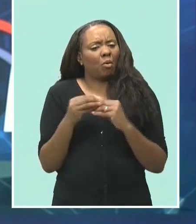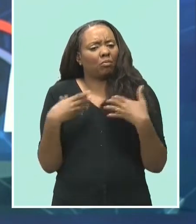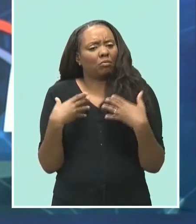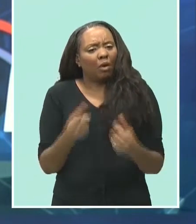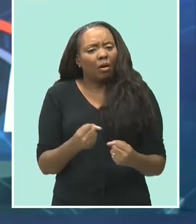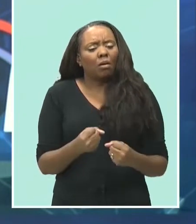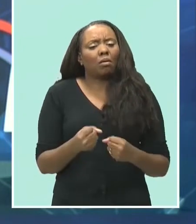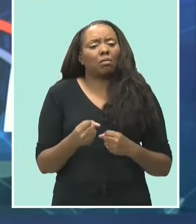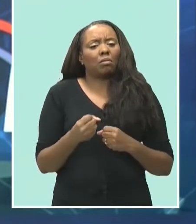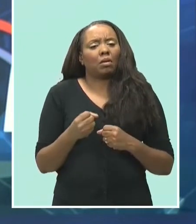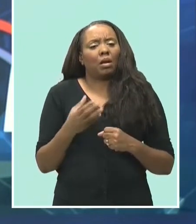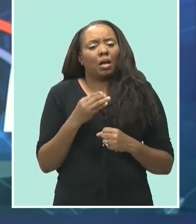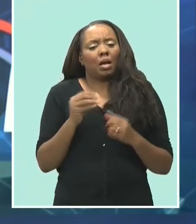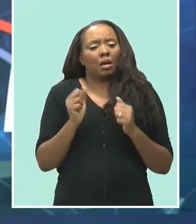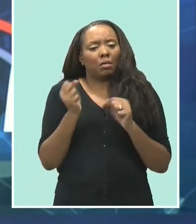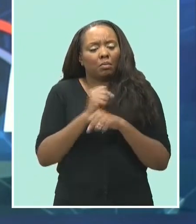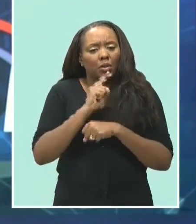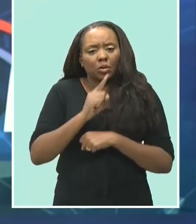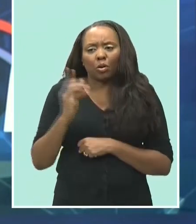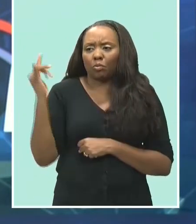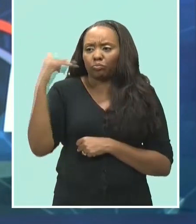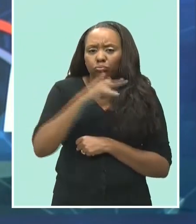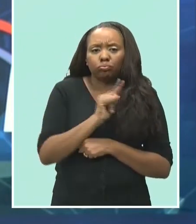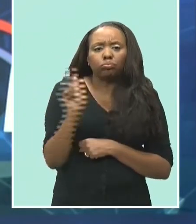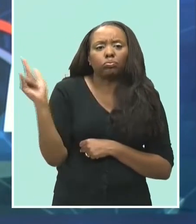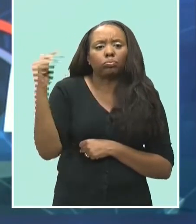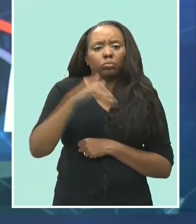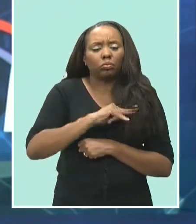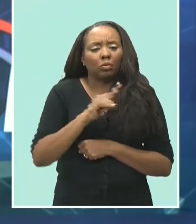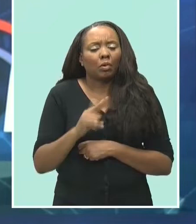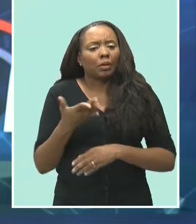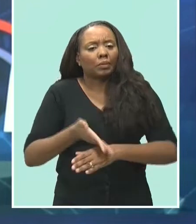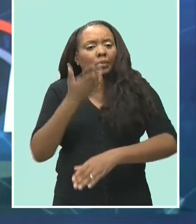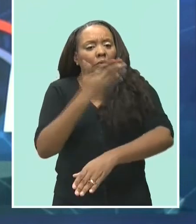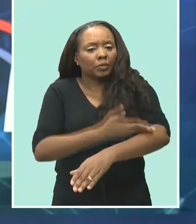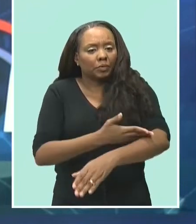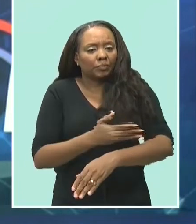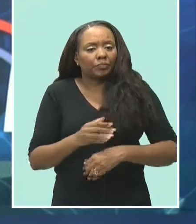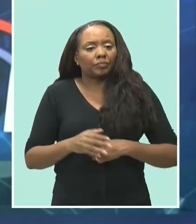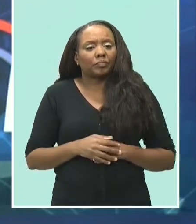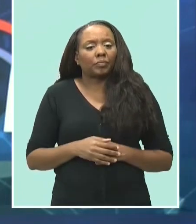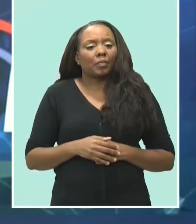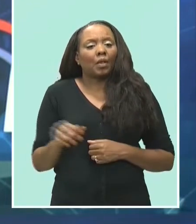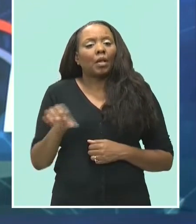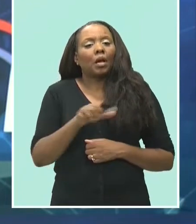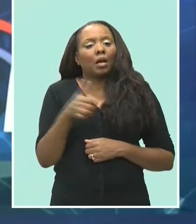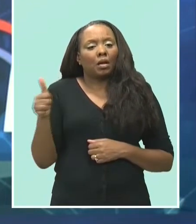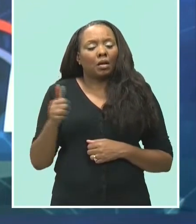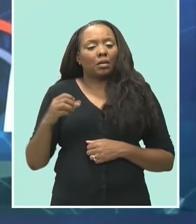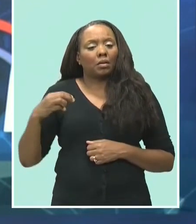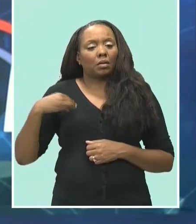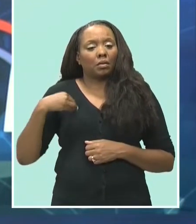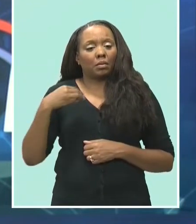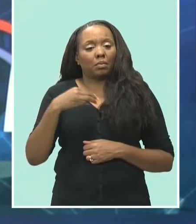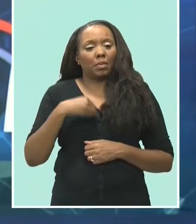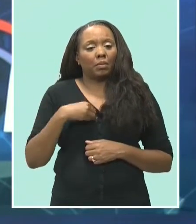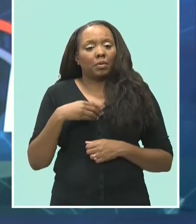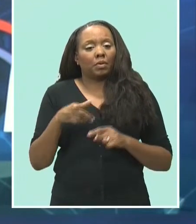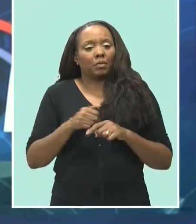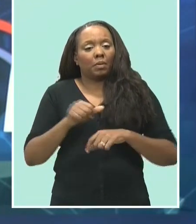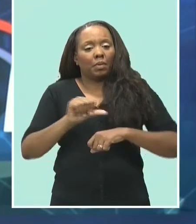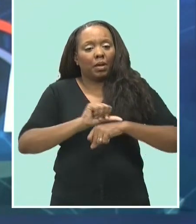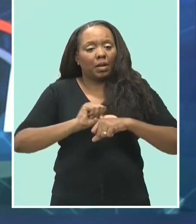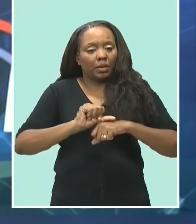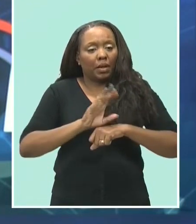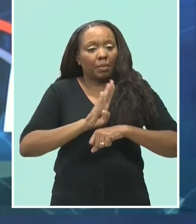regional transportation and integration. Other board members include Carolyn Town, Lennox Weston, and Sir Robin Yearwood, who